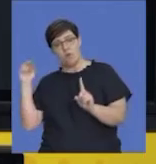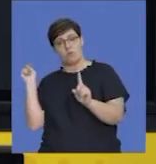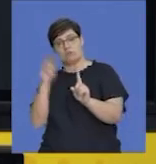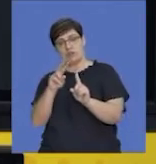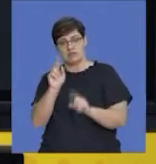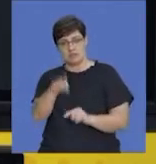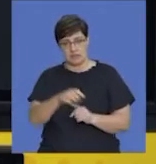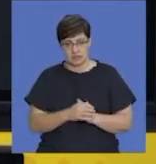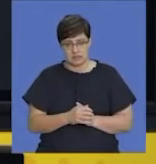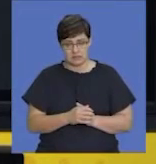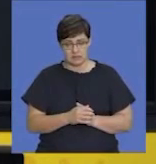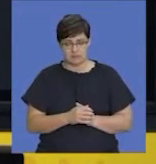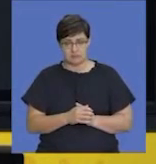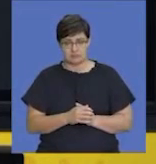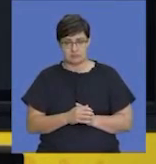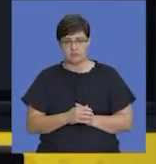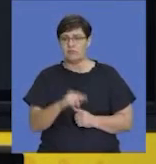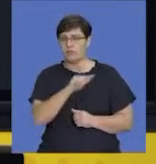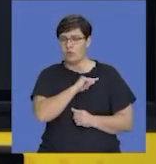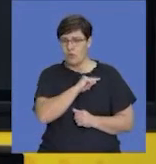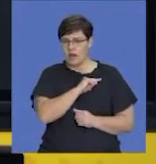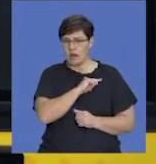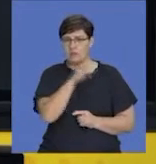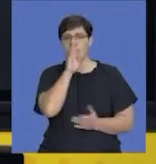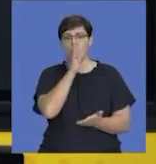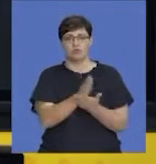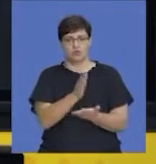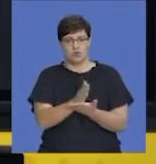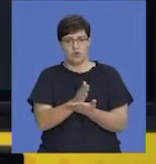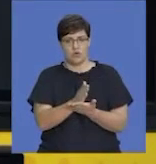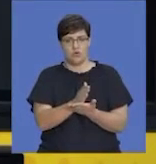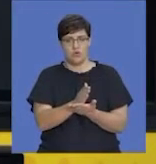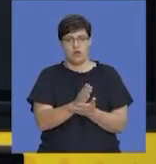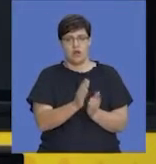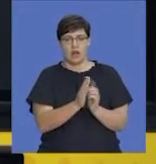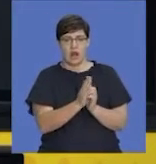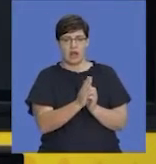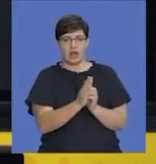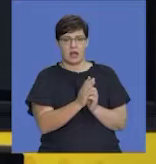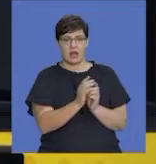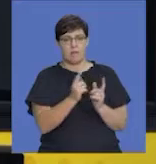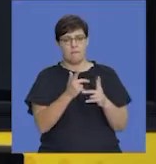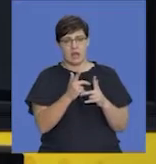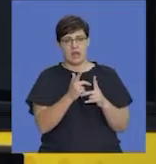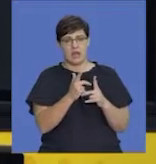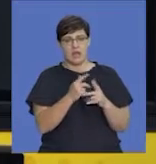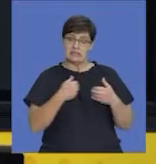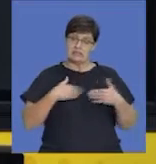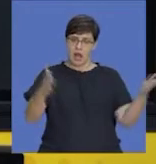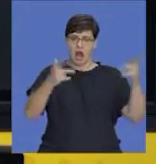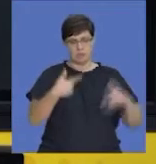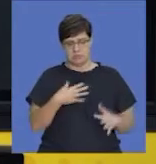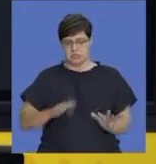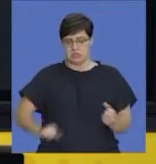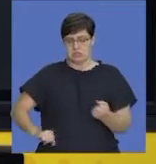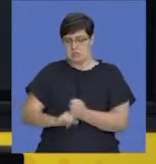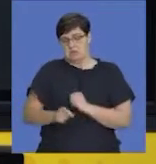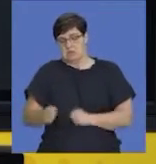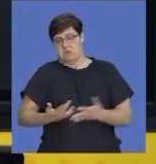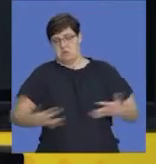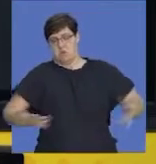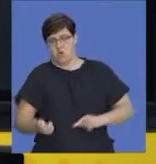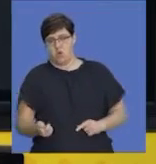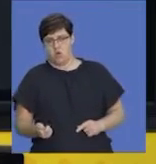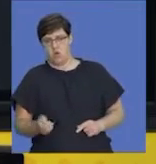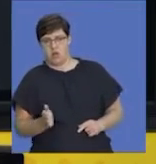this nature, because you need to ensure that you're not leaning to one side of the argument right at the outset, because then you'll suddenly be leading towards